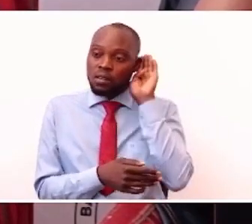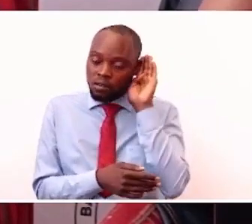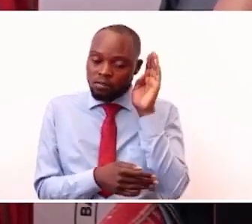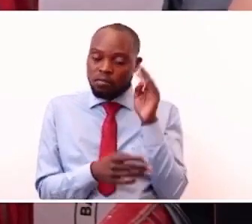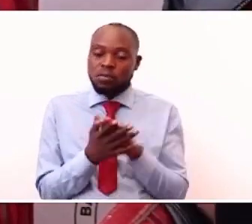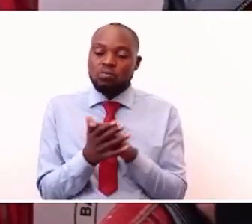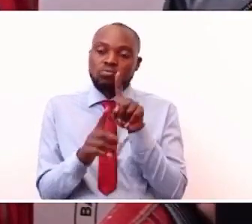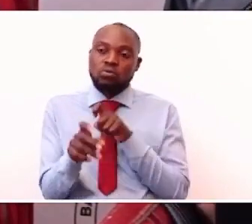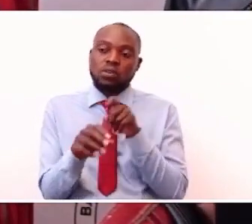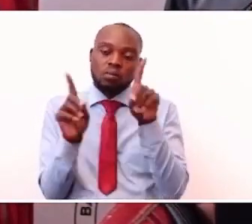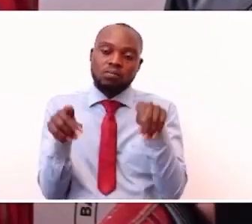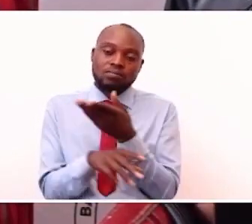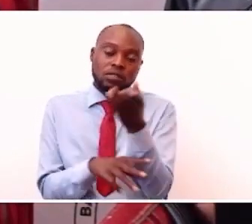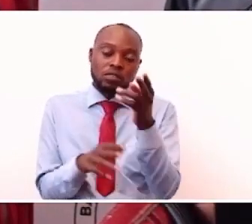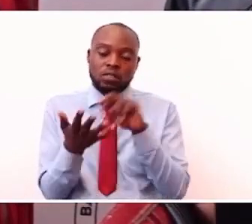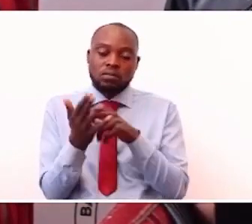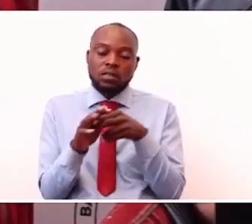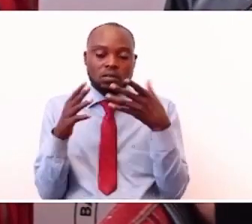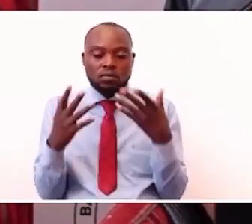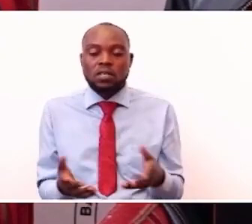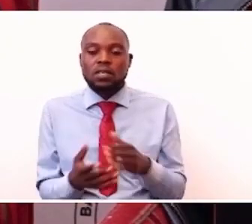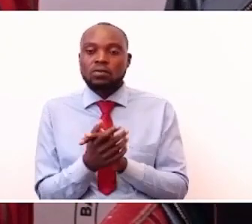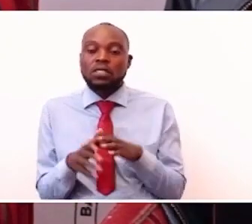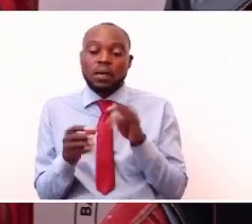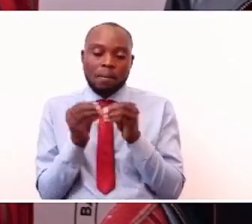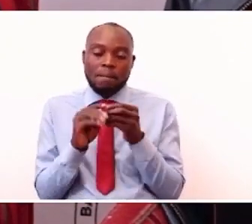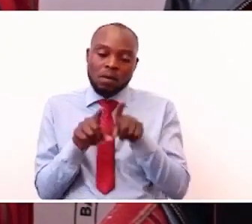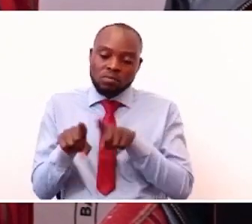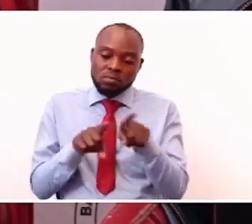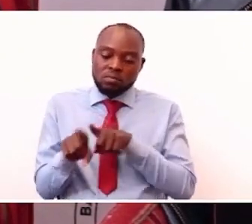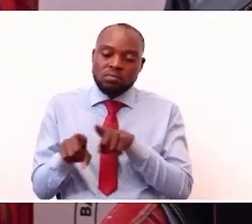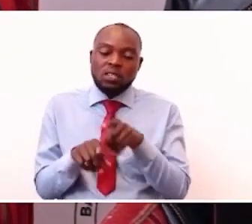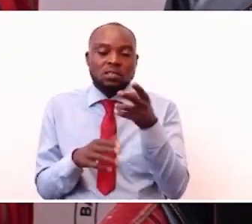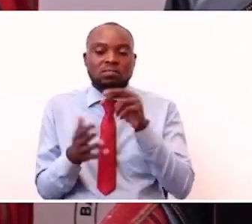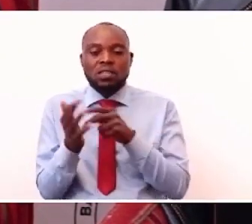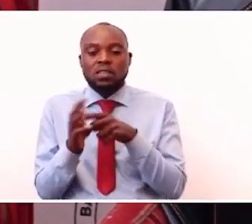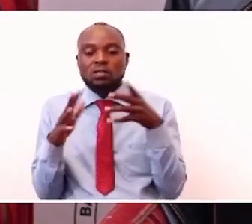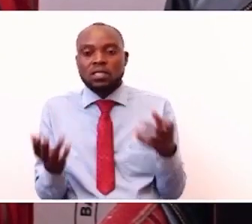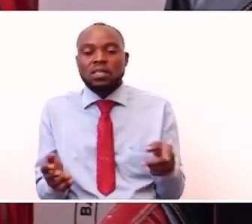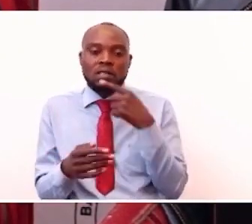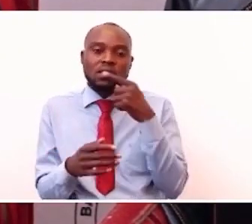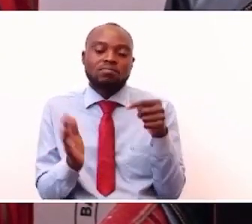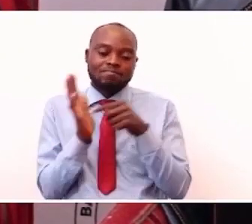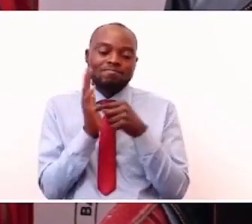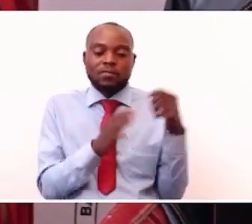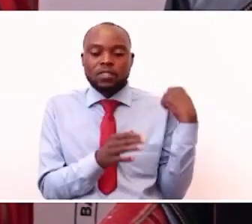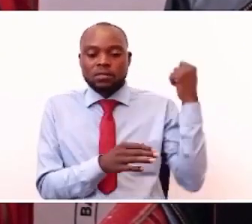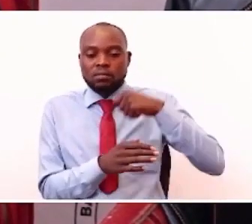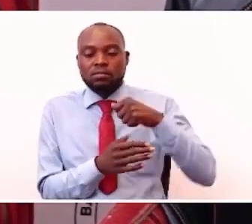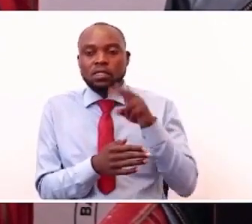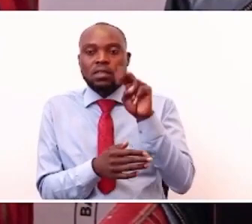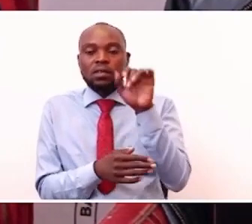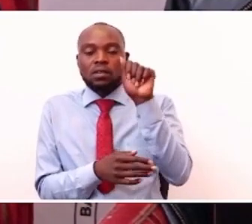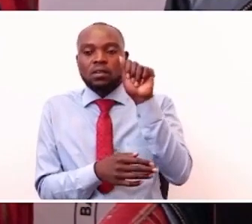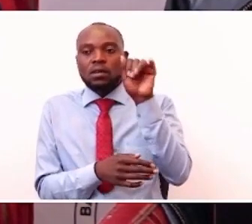about what this means. Are they in competition? What would they mean if you see, for example, in Nigeria introducing the e-naira? I know in